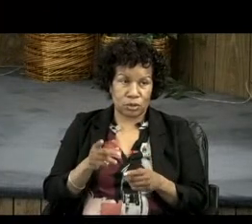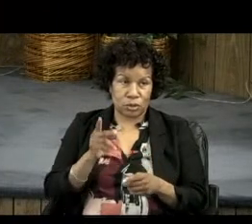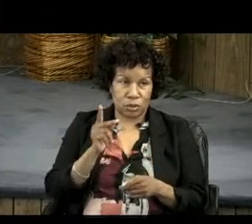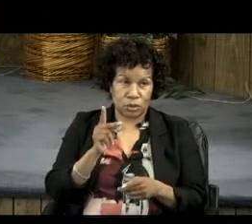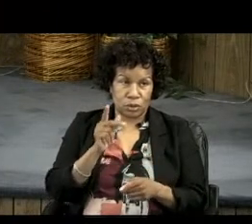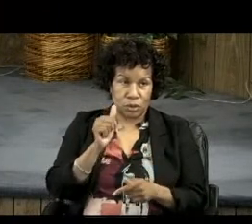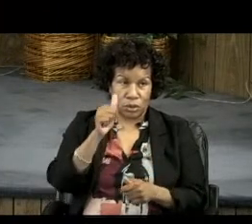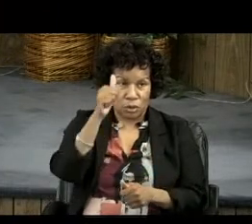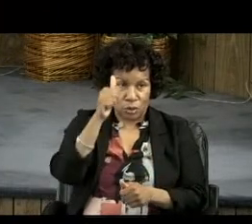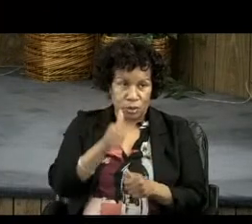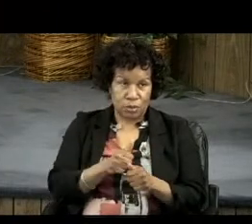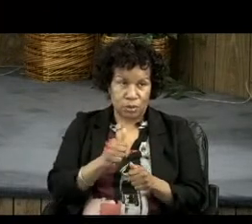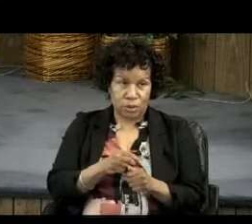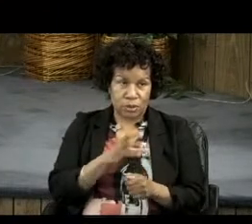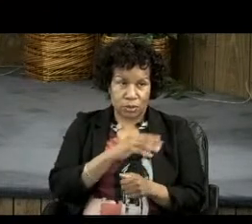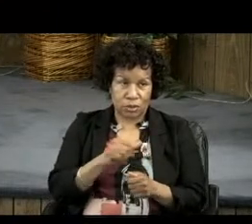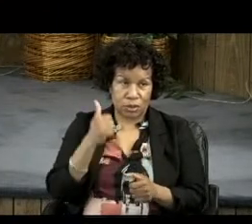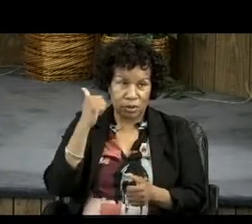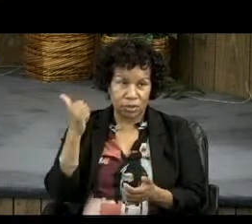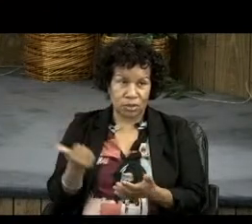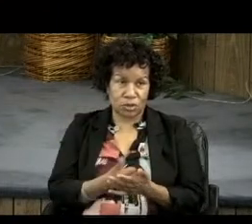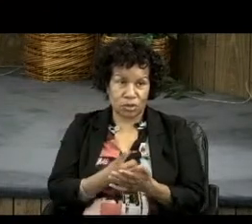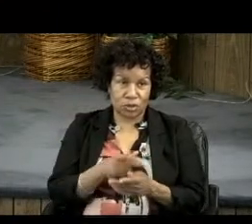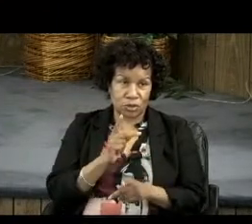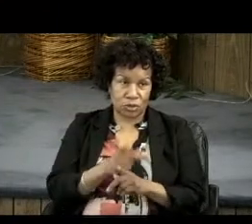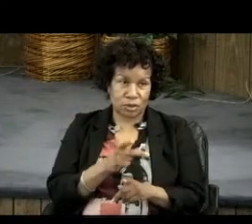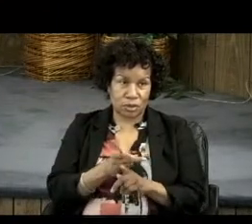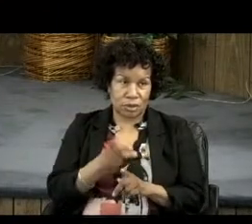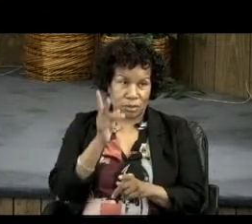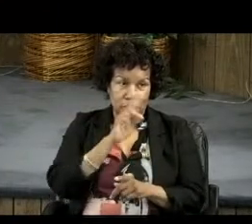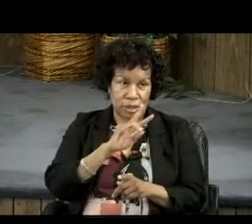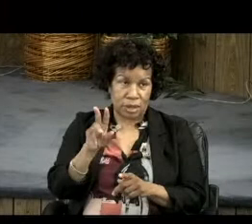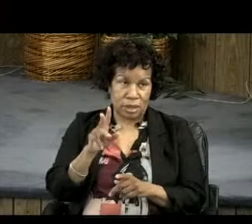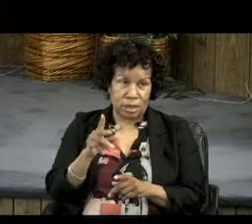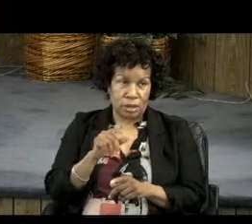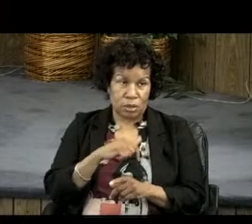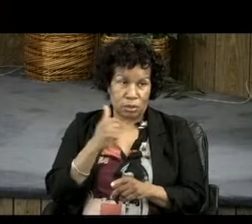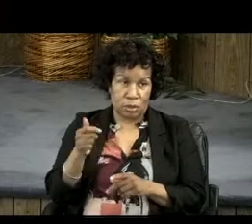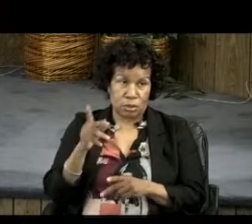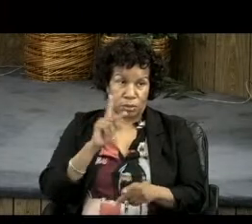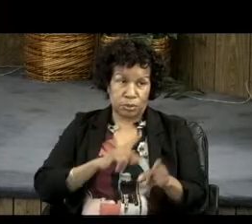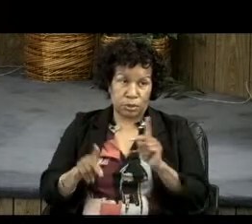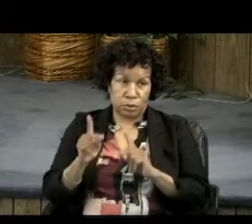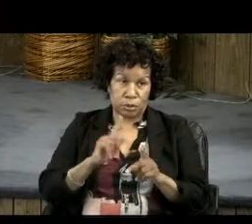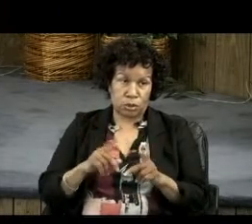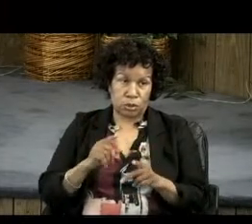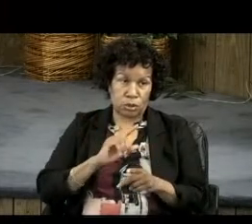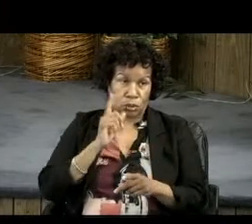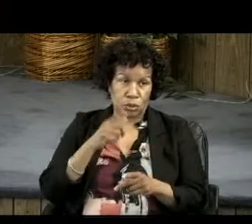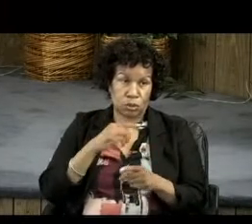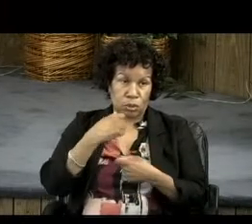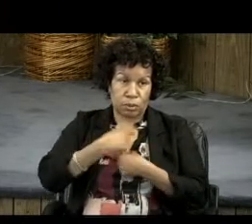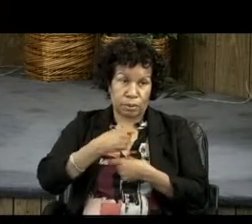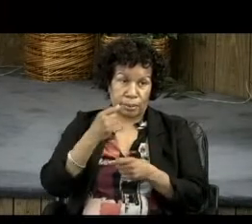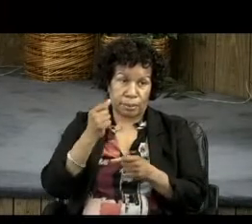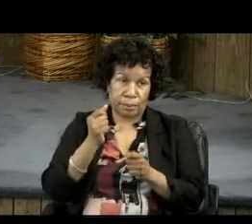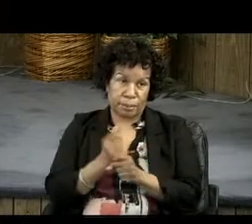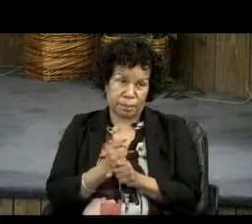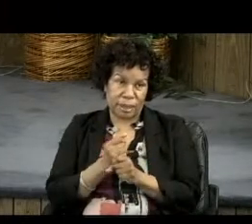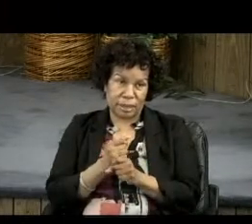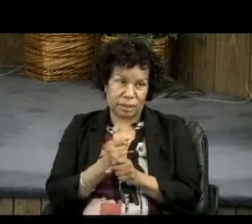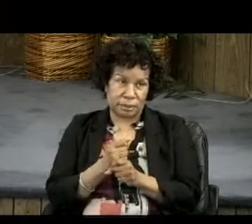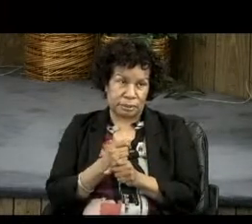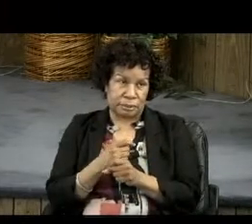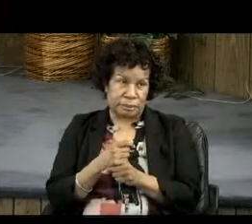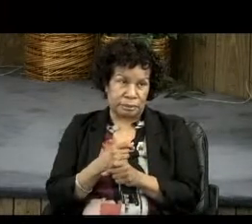and opposition to the teaching that you learn." What are you supposed to do? Avoid them. Oh, yes,